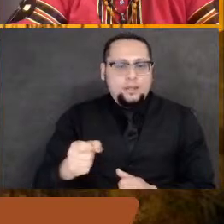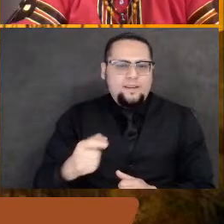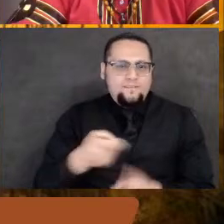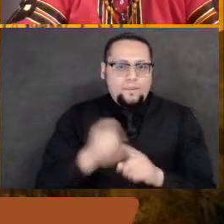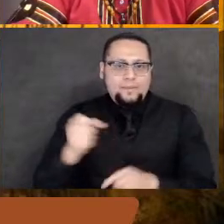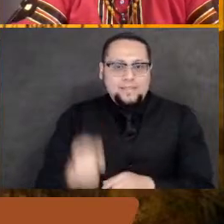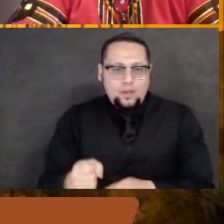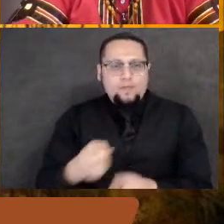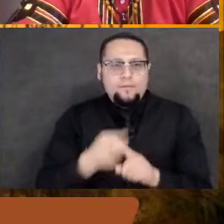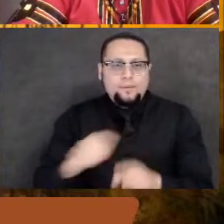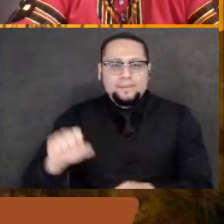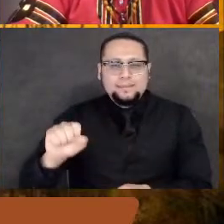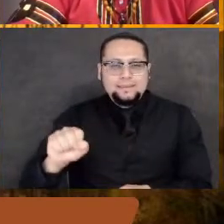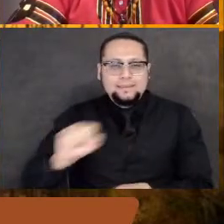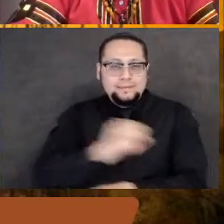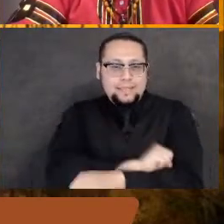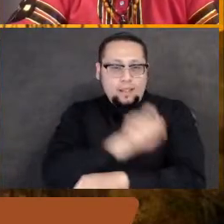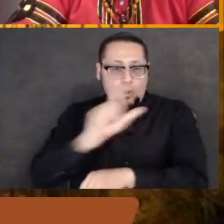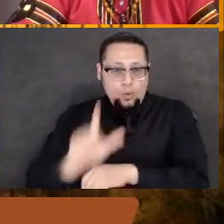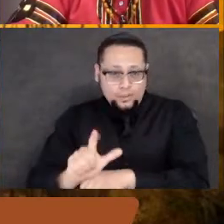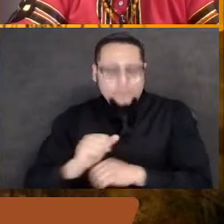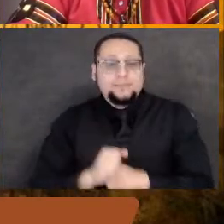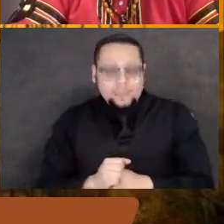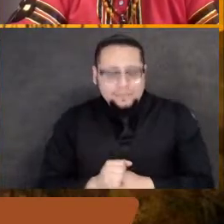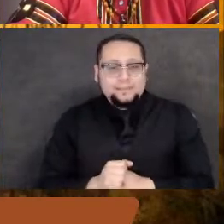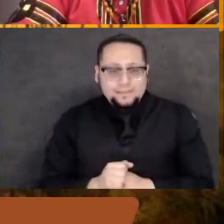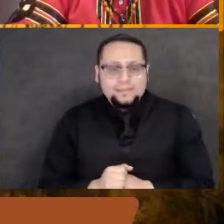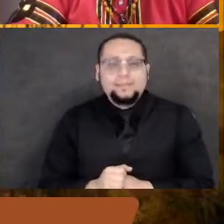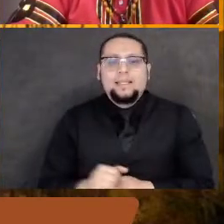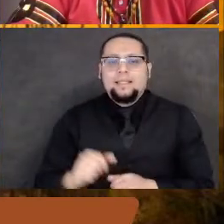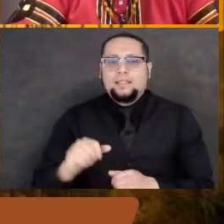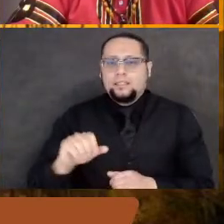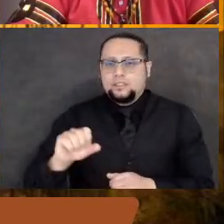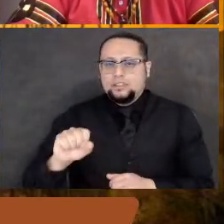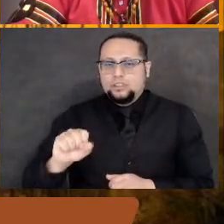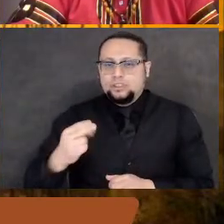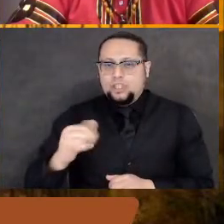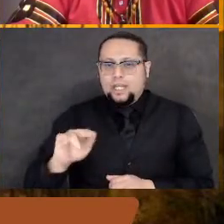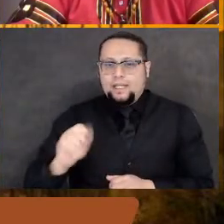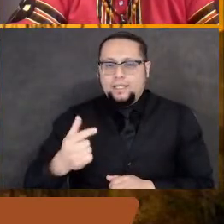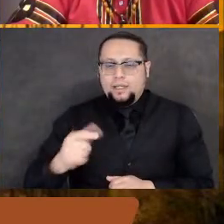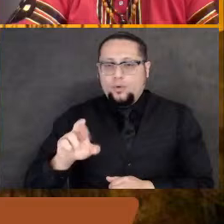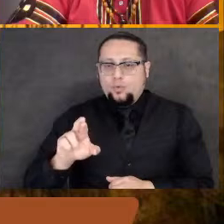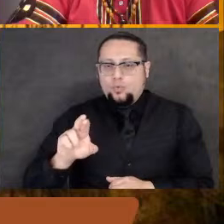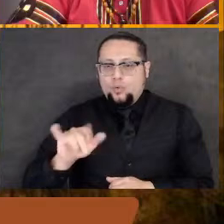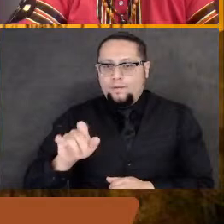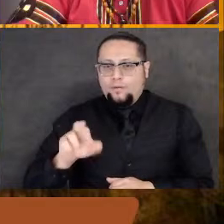Louis area. The Cheyenne River Youth Project is in